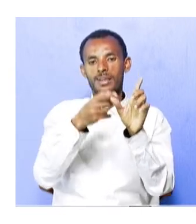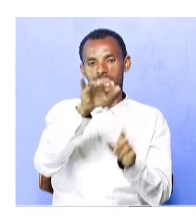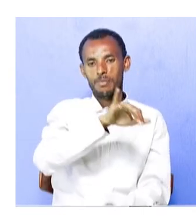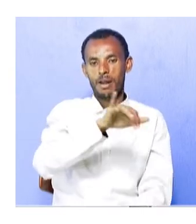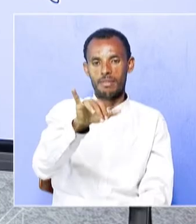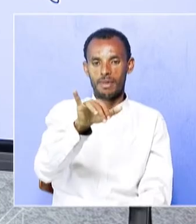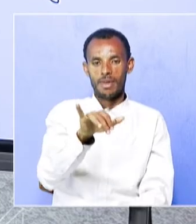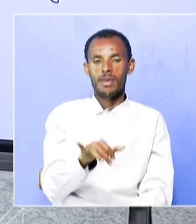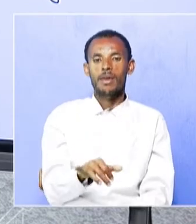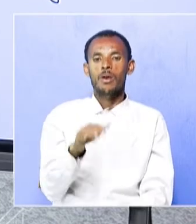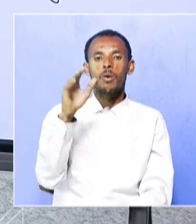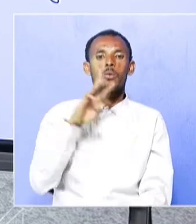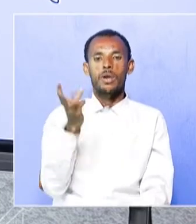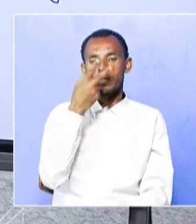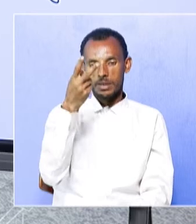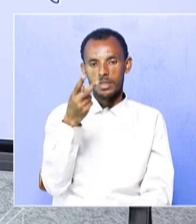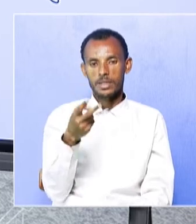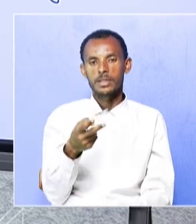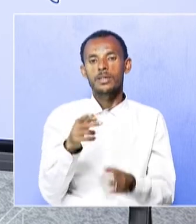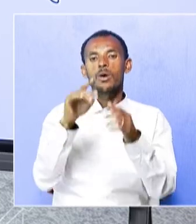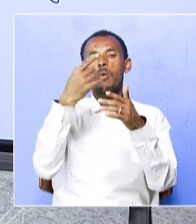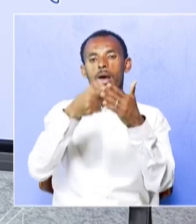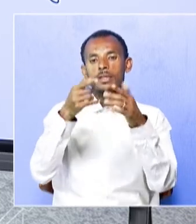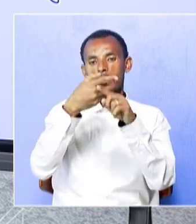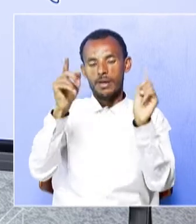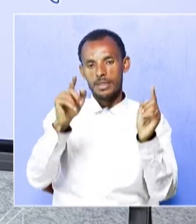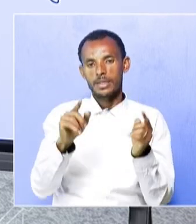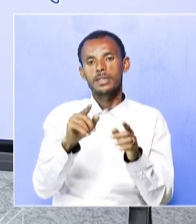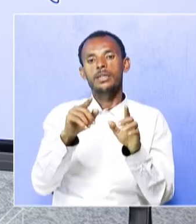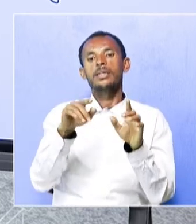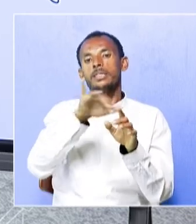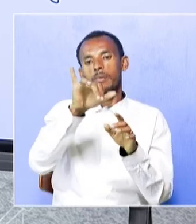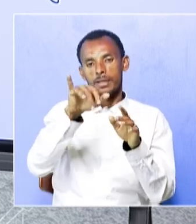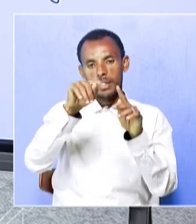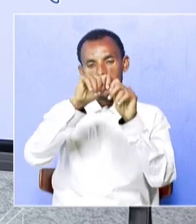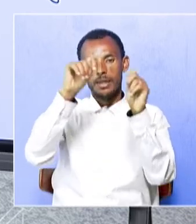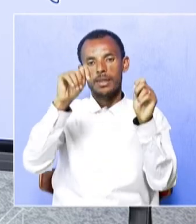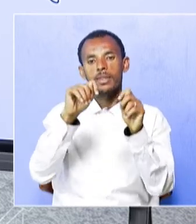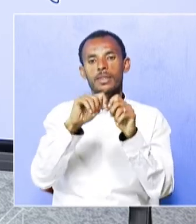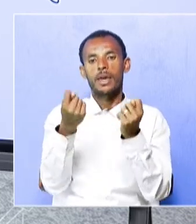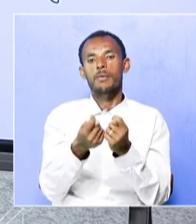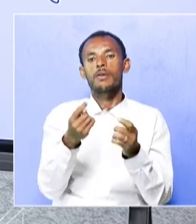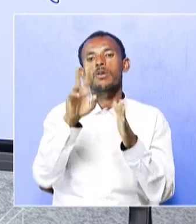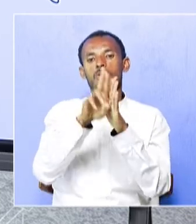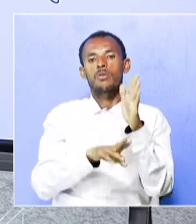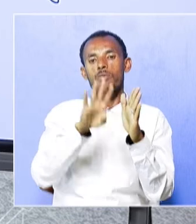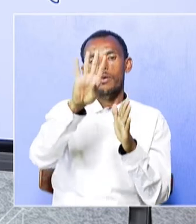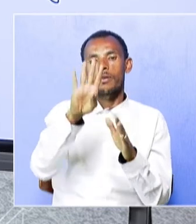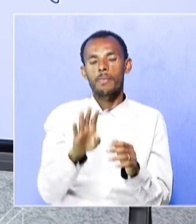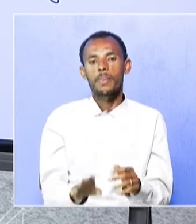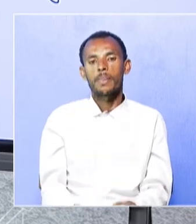Or already we have seen what the different similarity theorems looks like in the fourth unit.